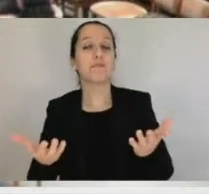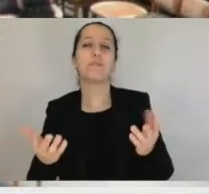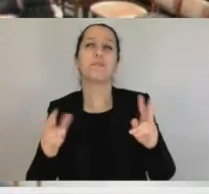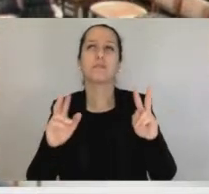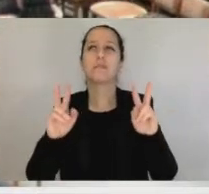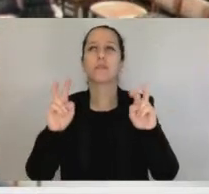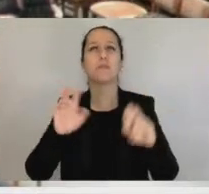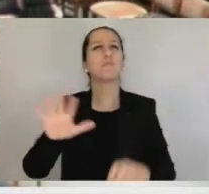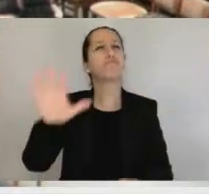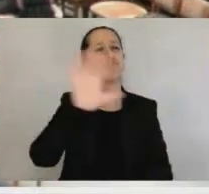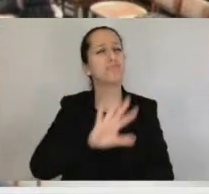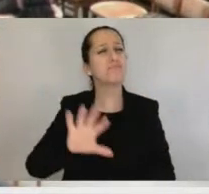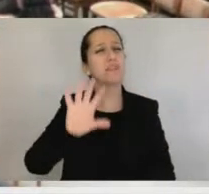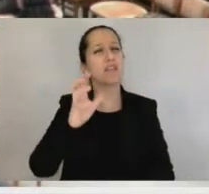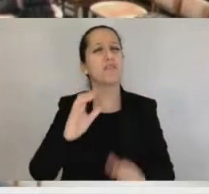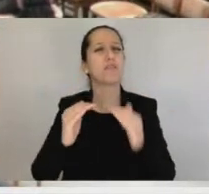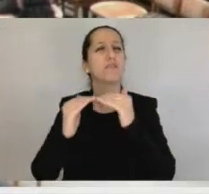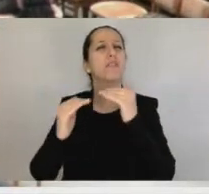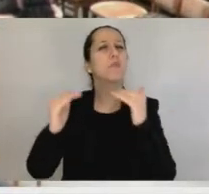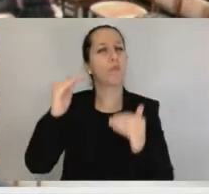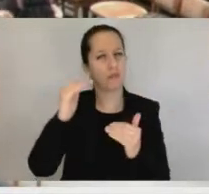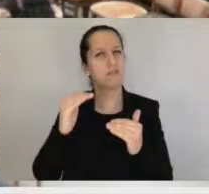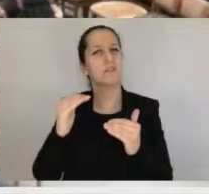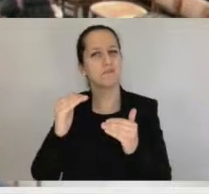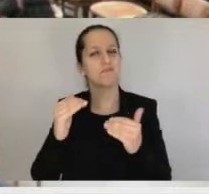So, inequality in the region